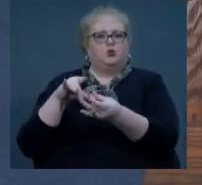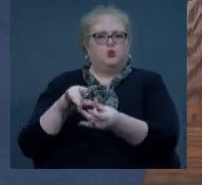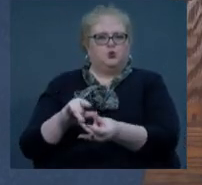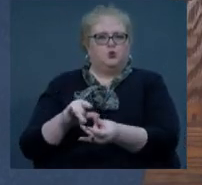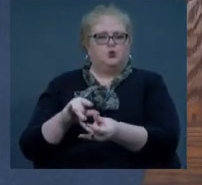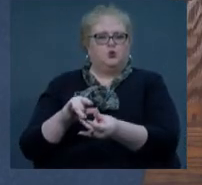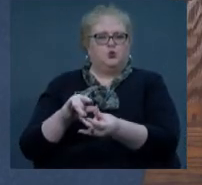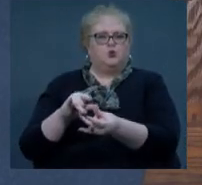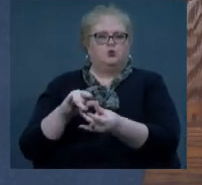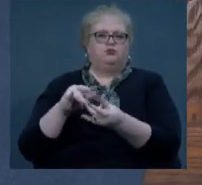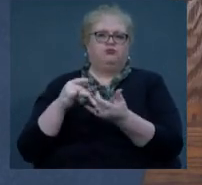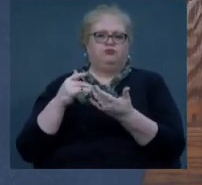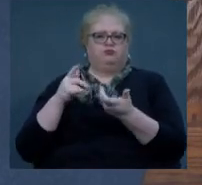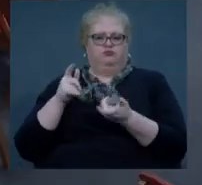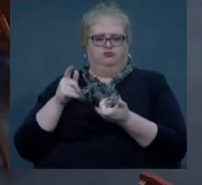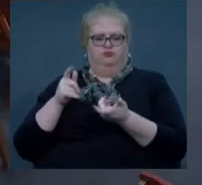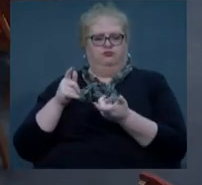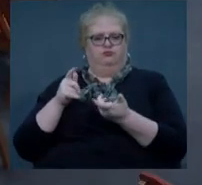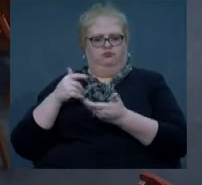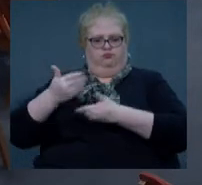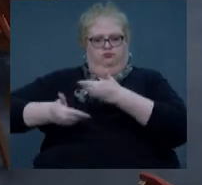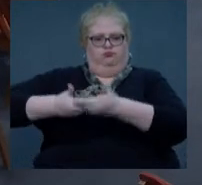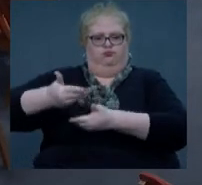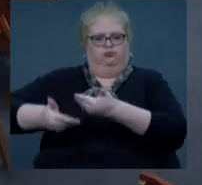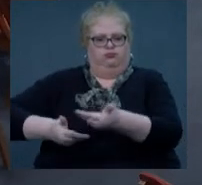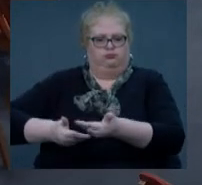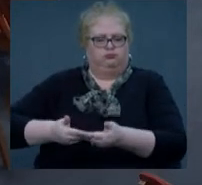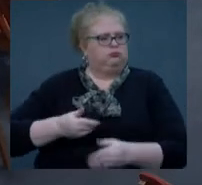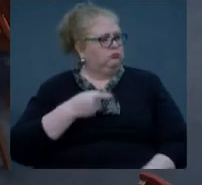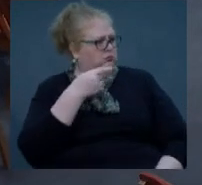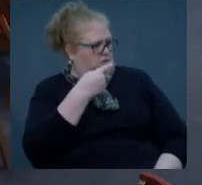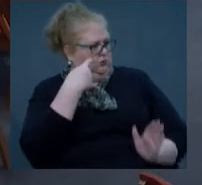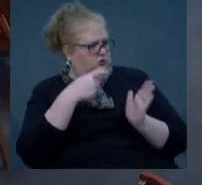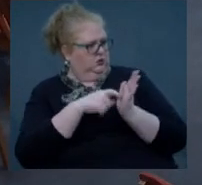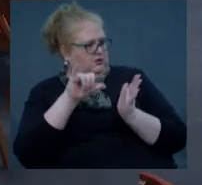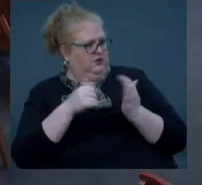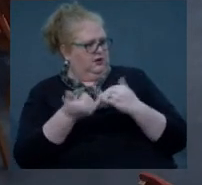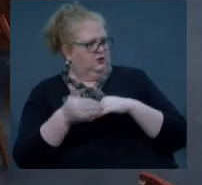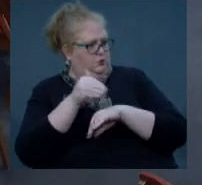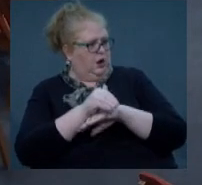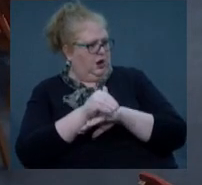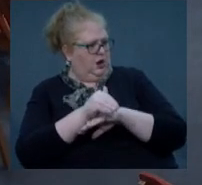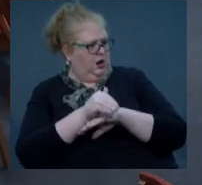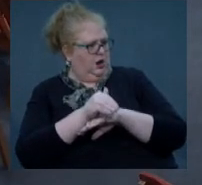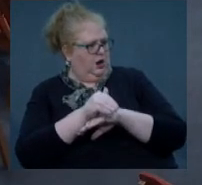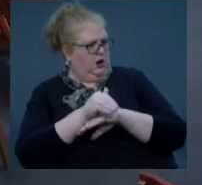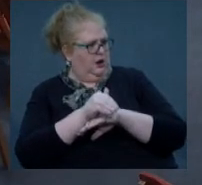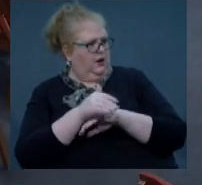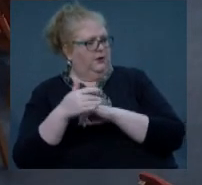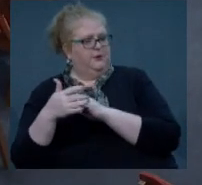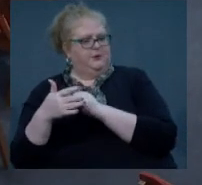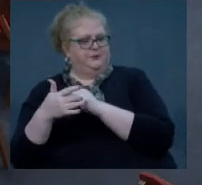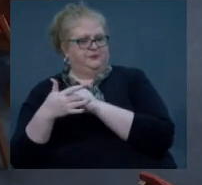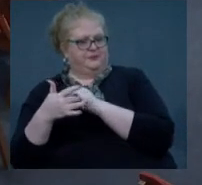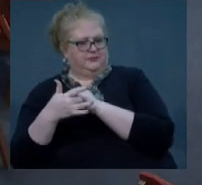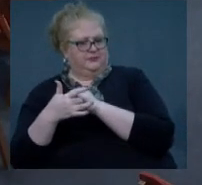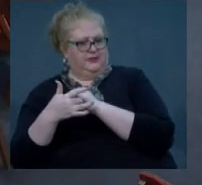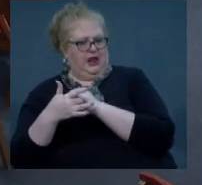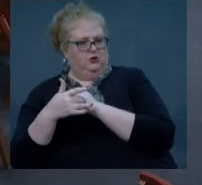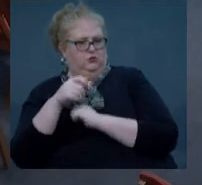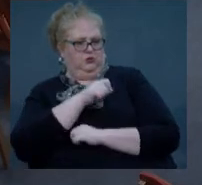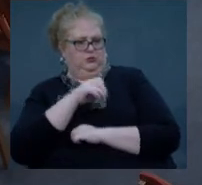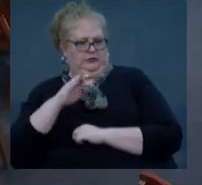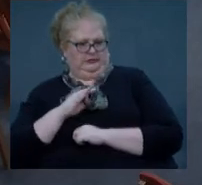full commission. Did you not see that just tonight? The technical staff had it on consent agenda